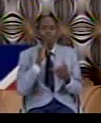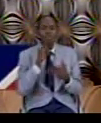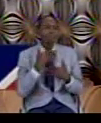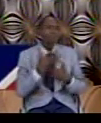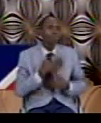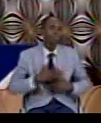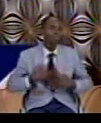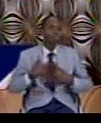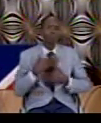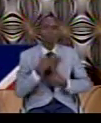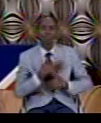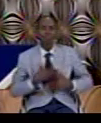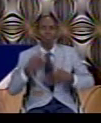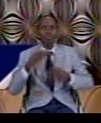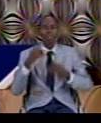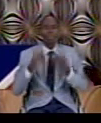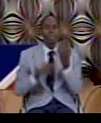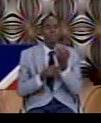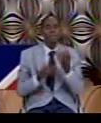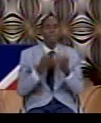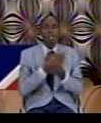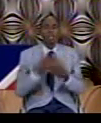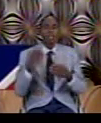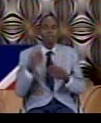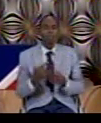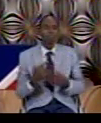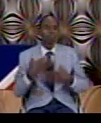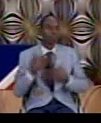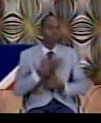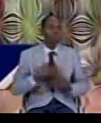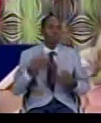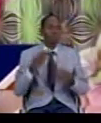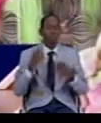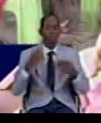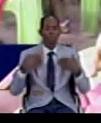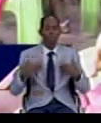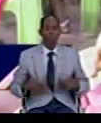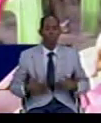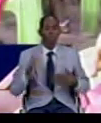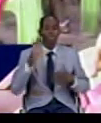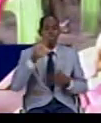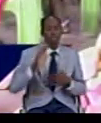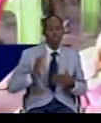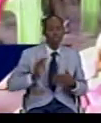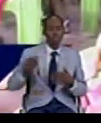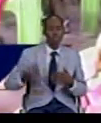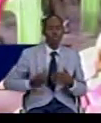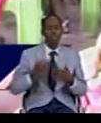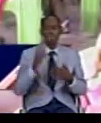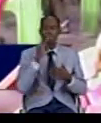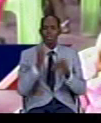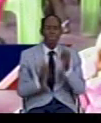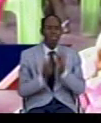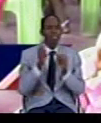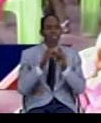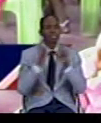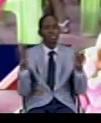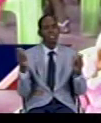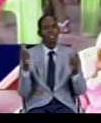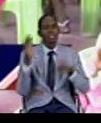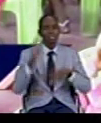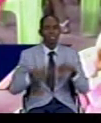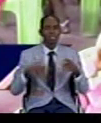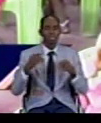the pleasure of the flesh and the pleasure of the body. Your soul is greater than the body.